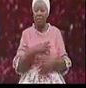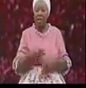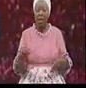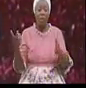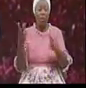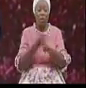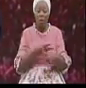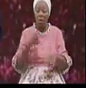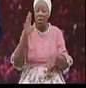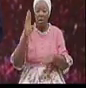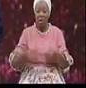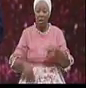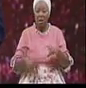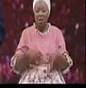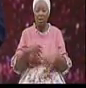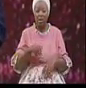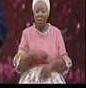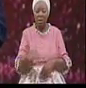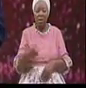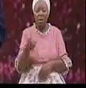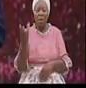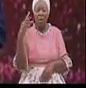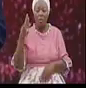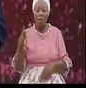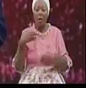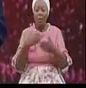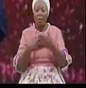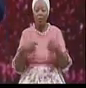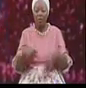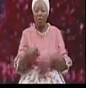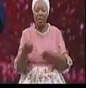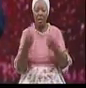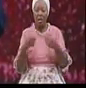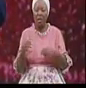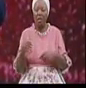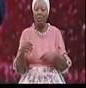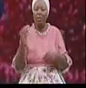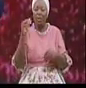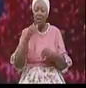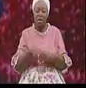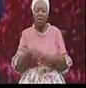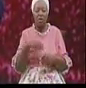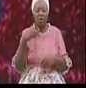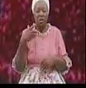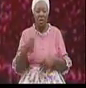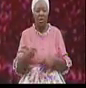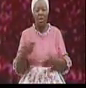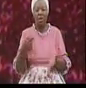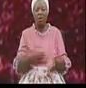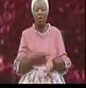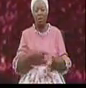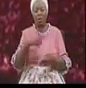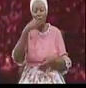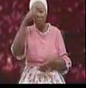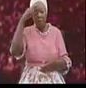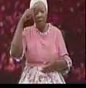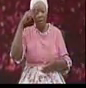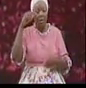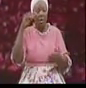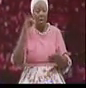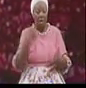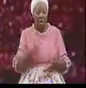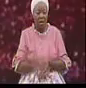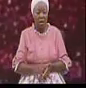worse than they were before they came into the gospel, because